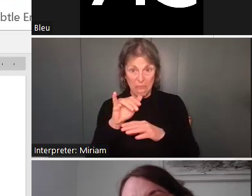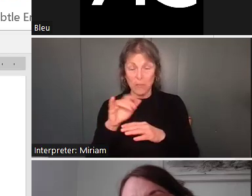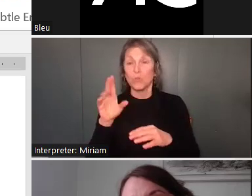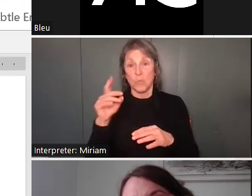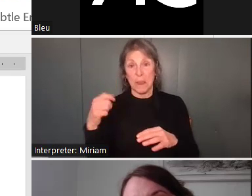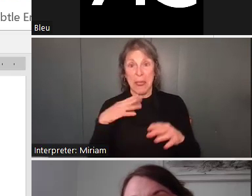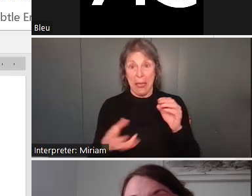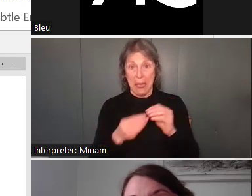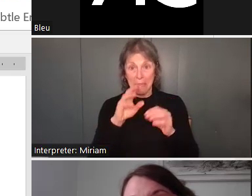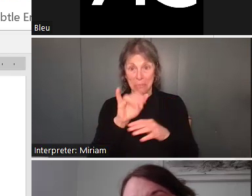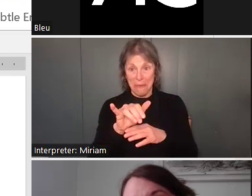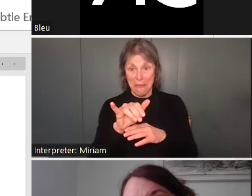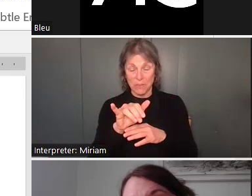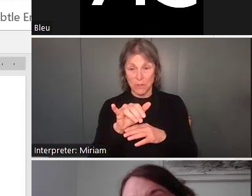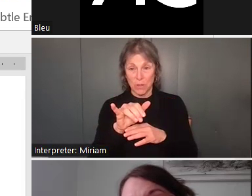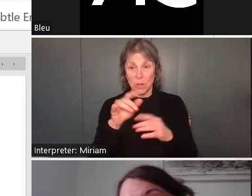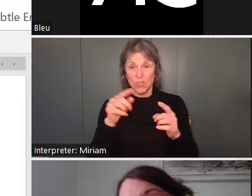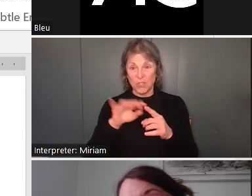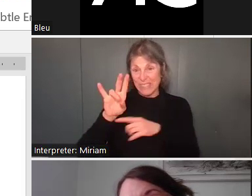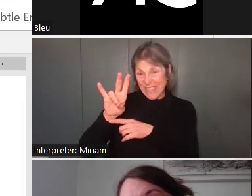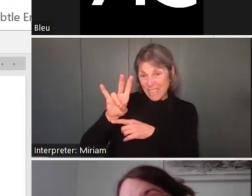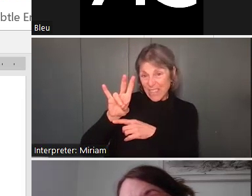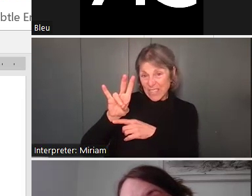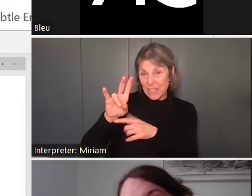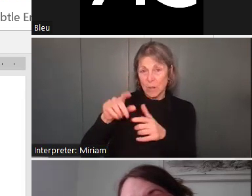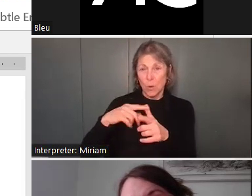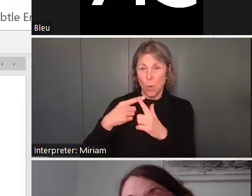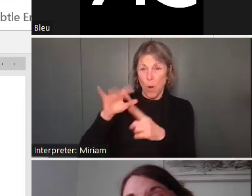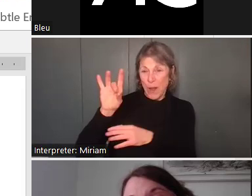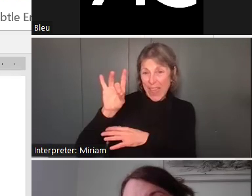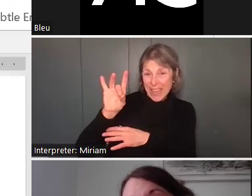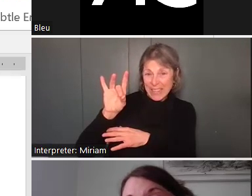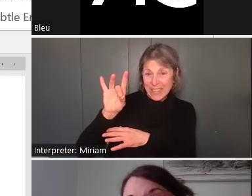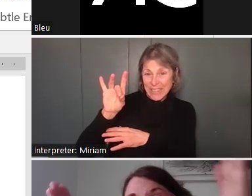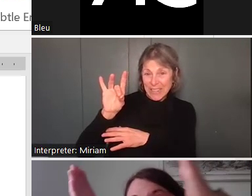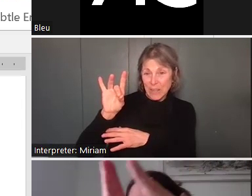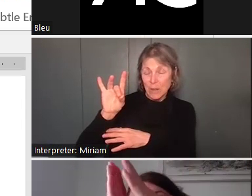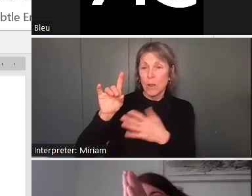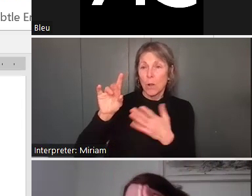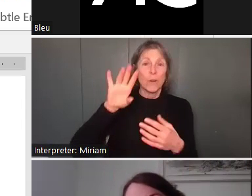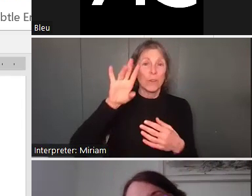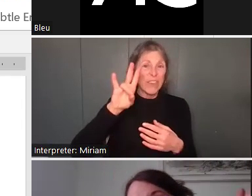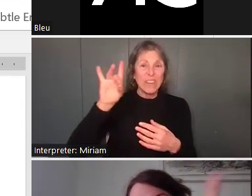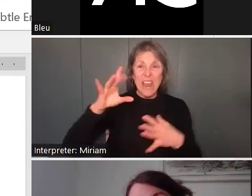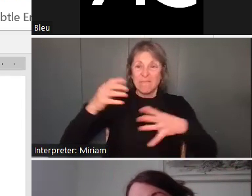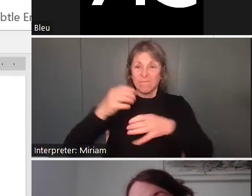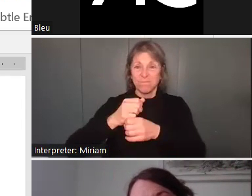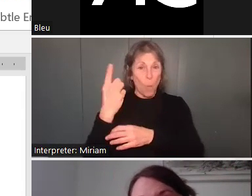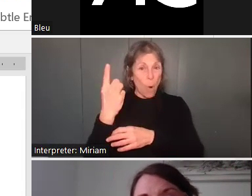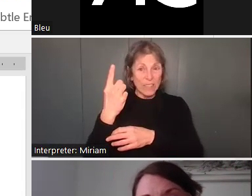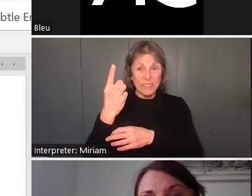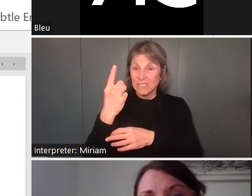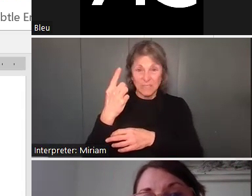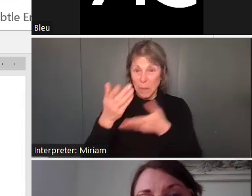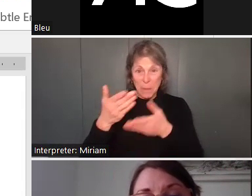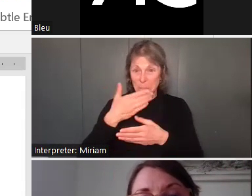add that into 7 or 8? Well, or does 7 and 8 become one? Should we just make 7 because